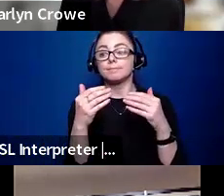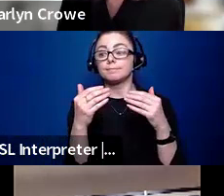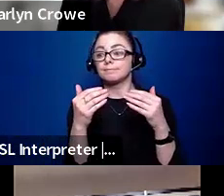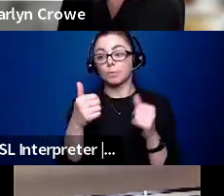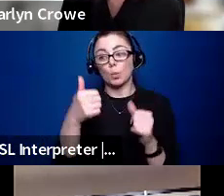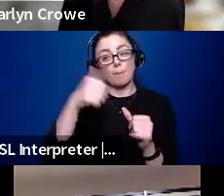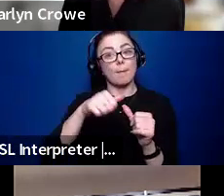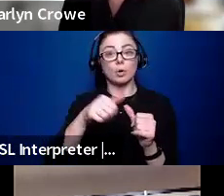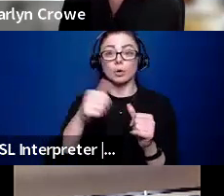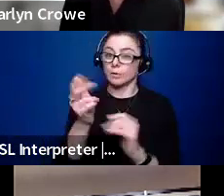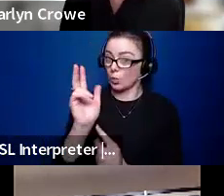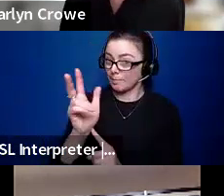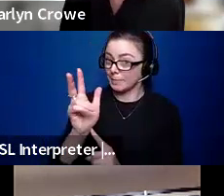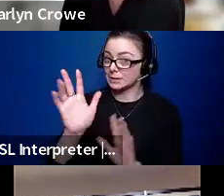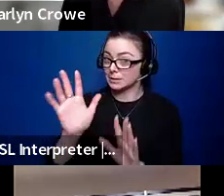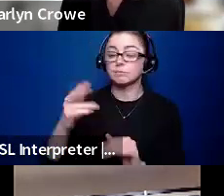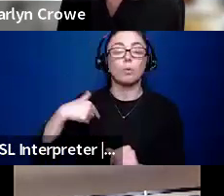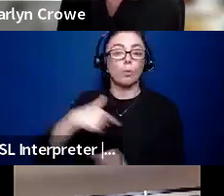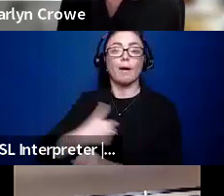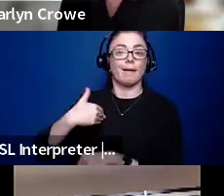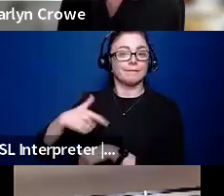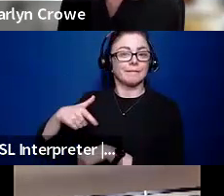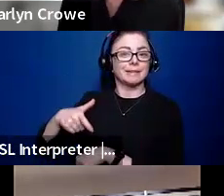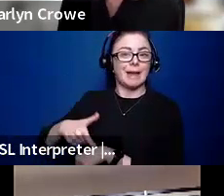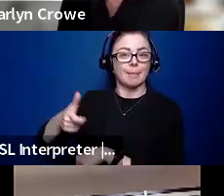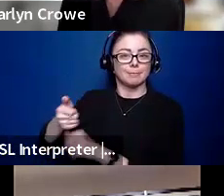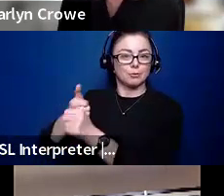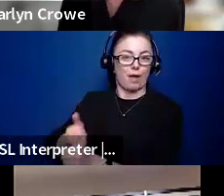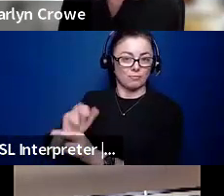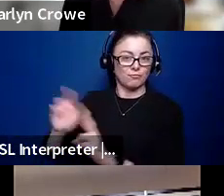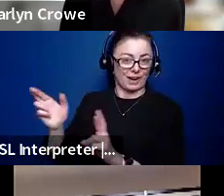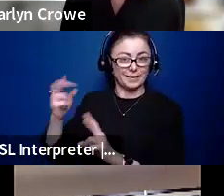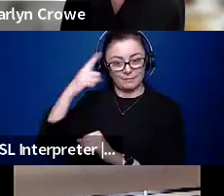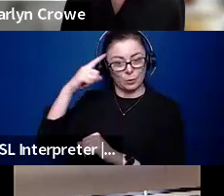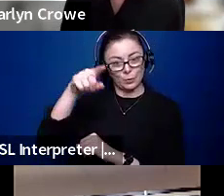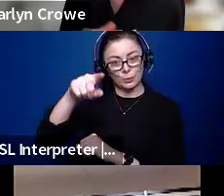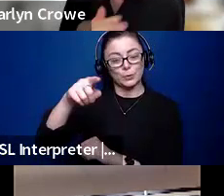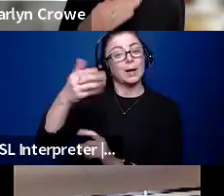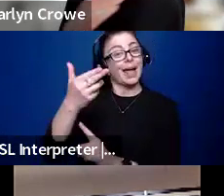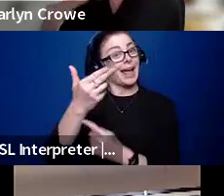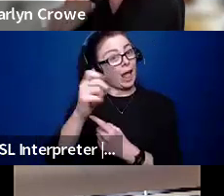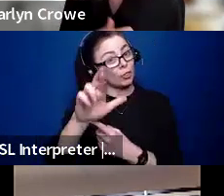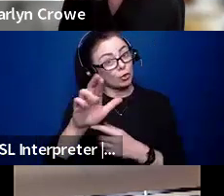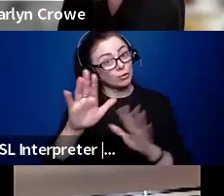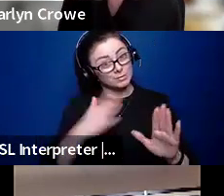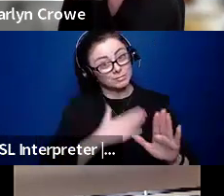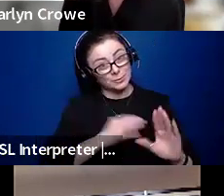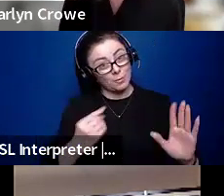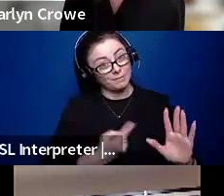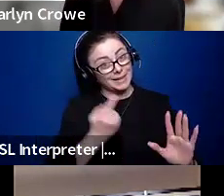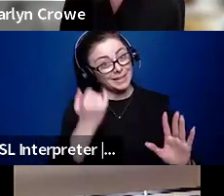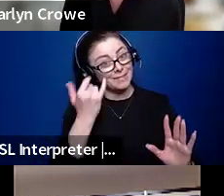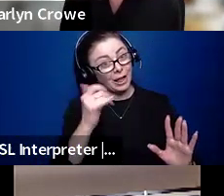remember that you have 3 minutes, and we do have a timer, Heather, who may cut you off and say, "Oh, time's